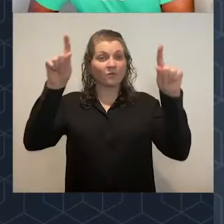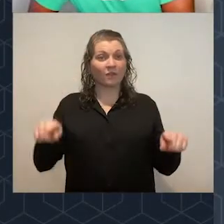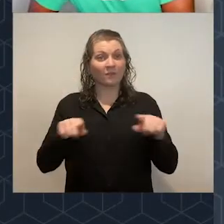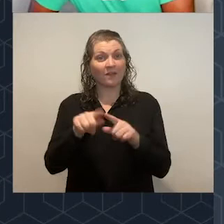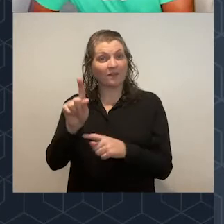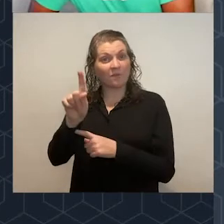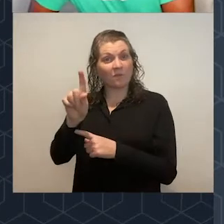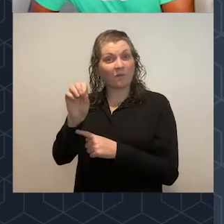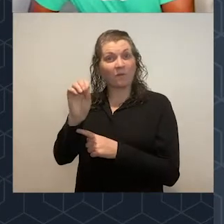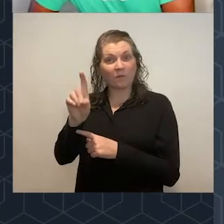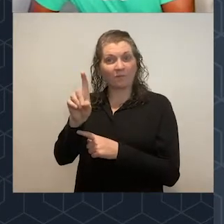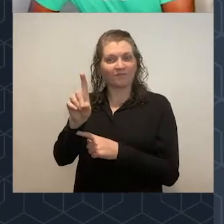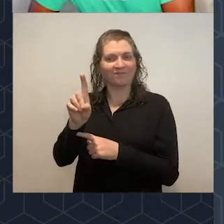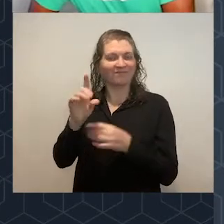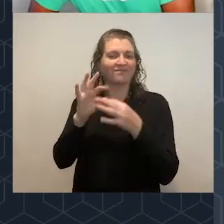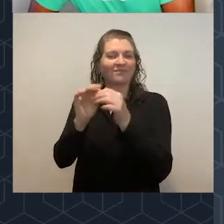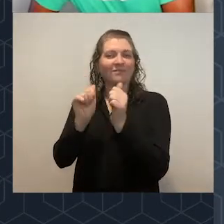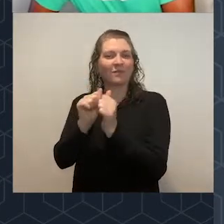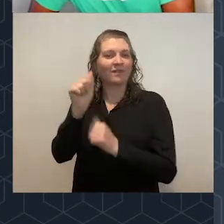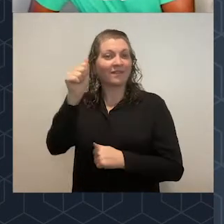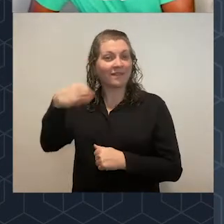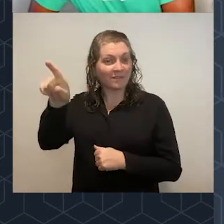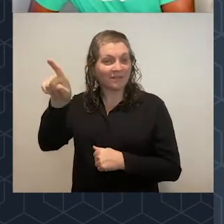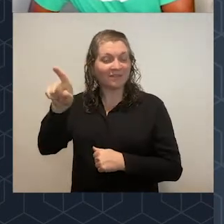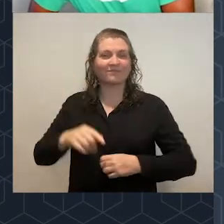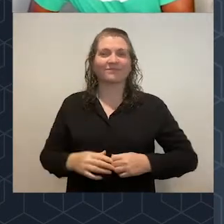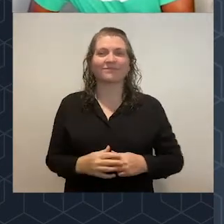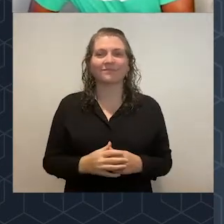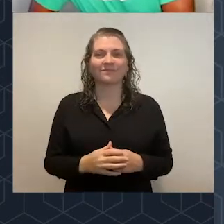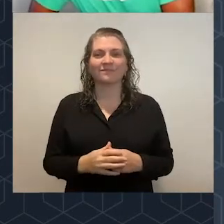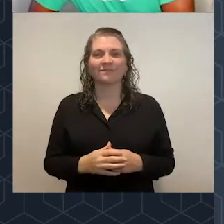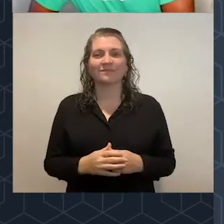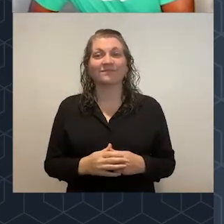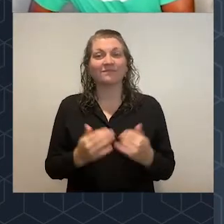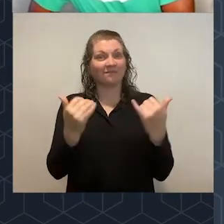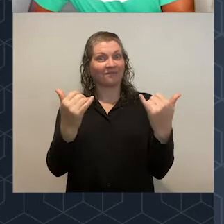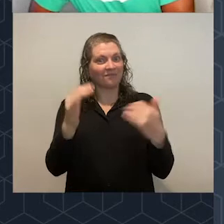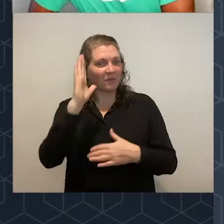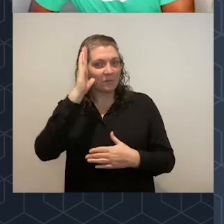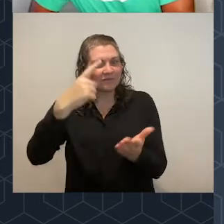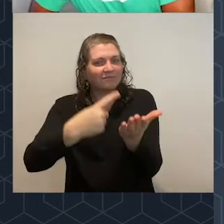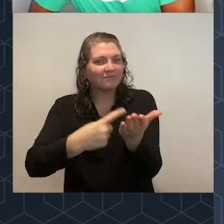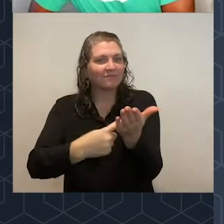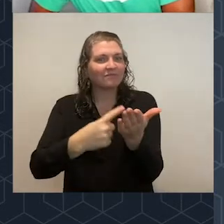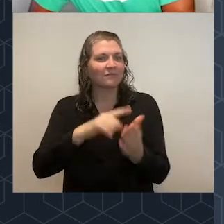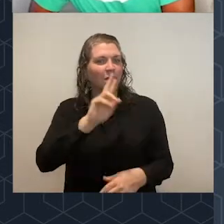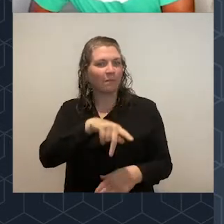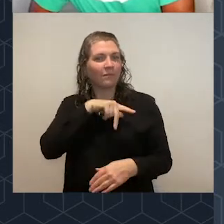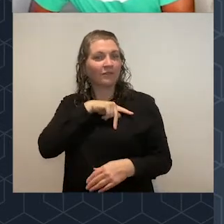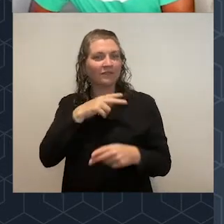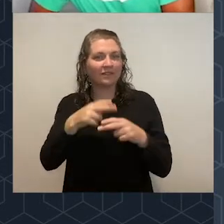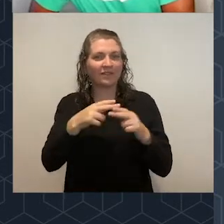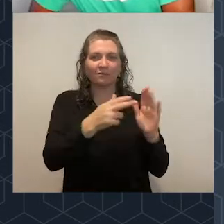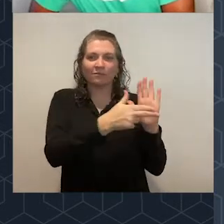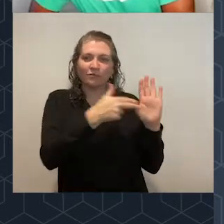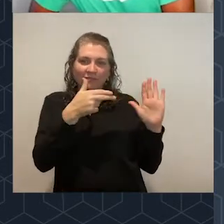Representation matters. Your story, your voice. My name is Christopher Gentry, he and him. I'm a diversity recruiting program